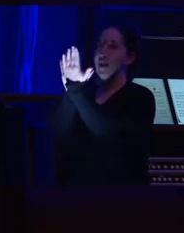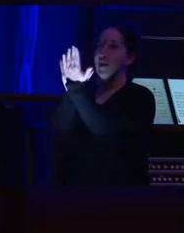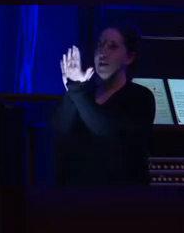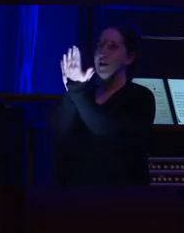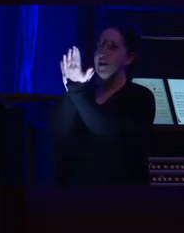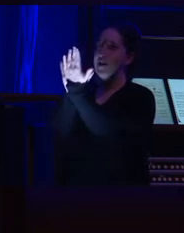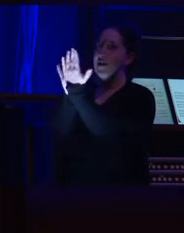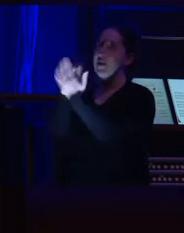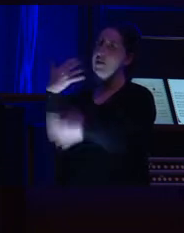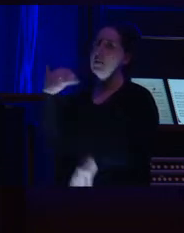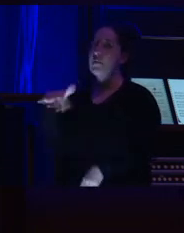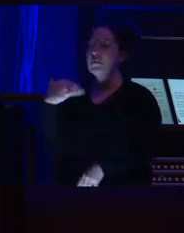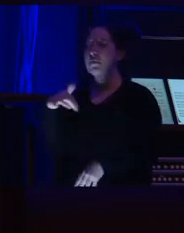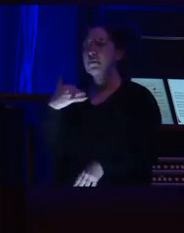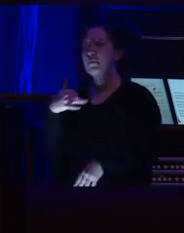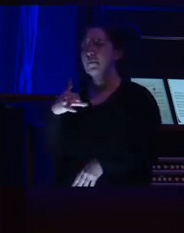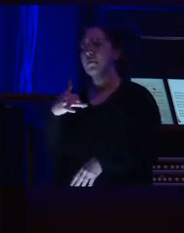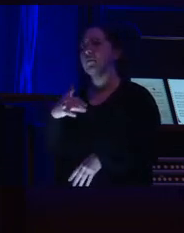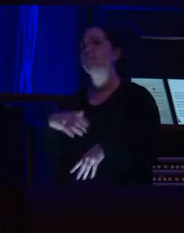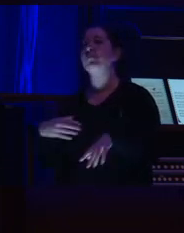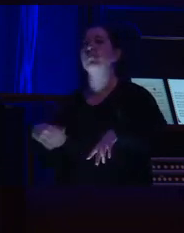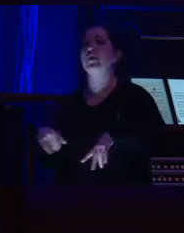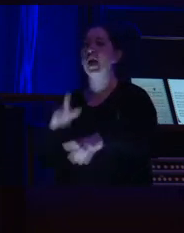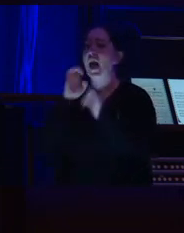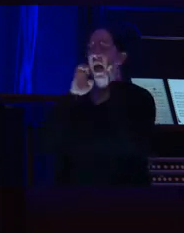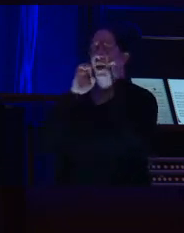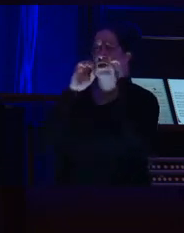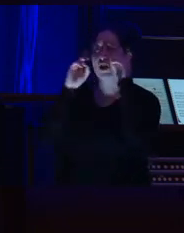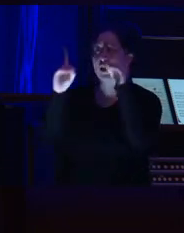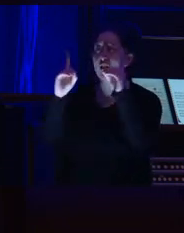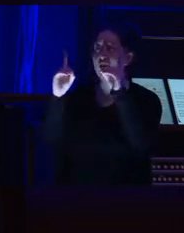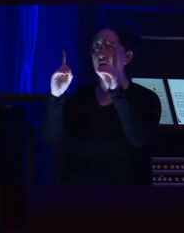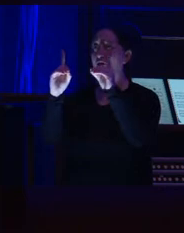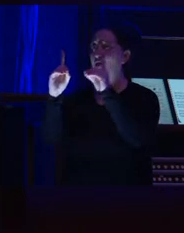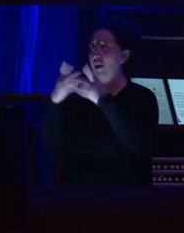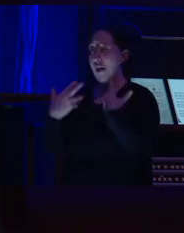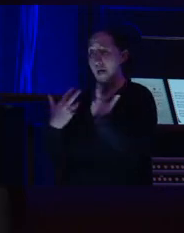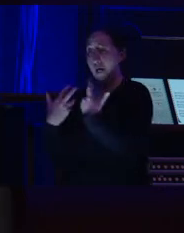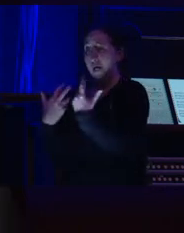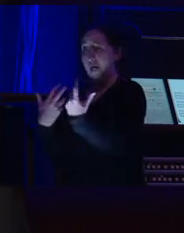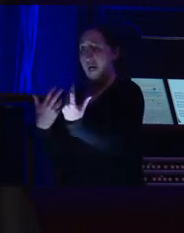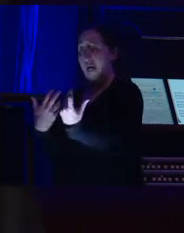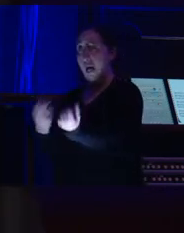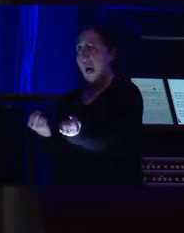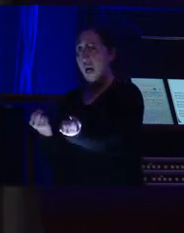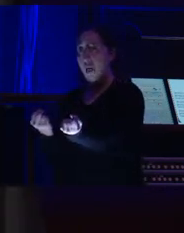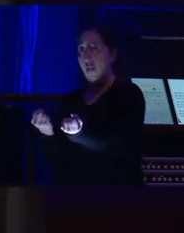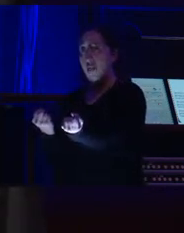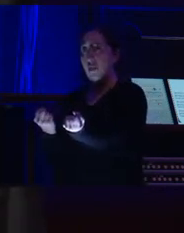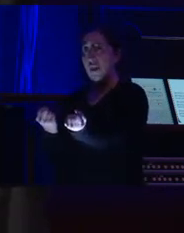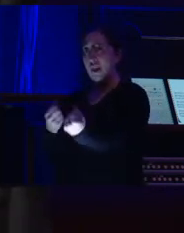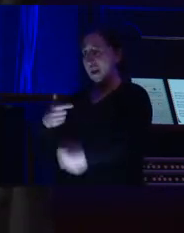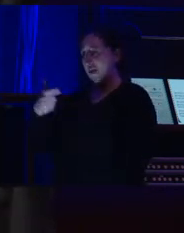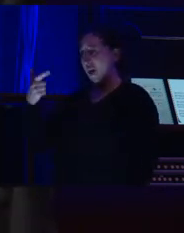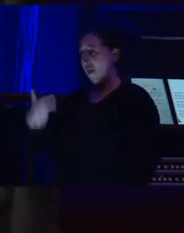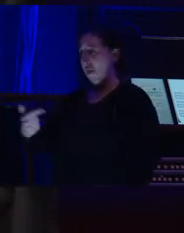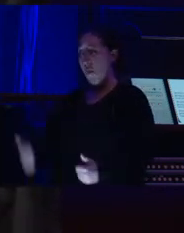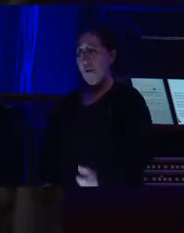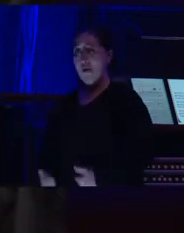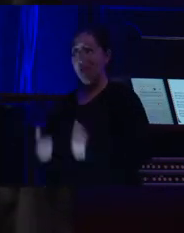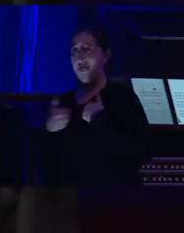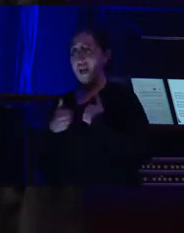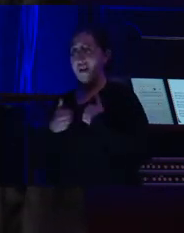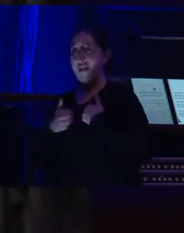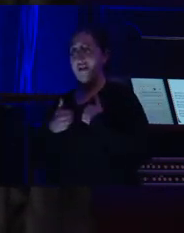communities. Inequities in income, education, health that lower life expectancy and worsen outcomes and